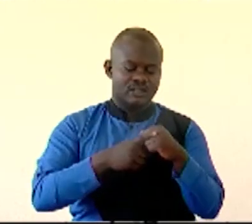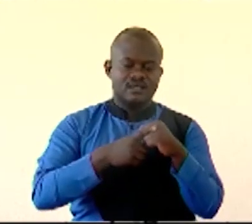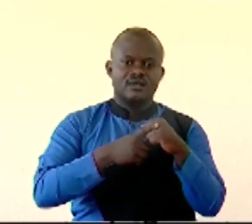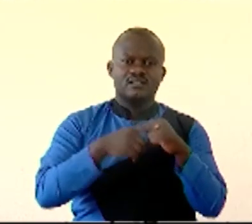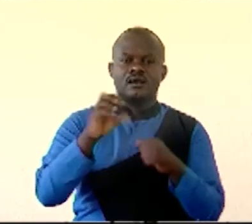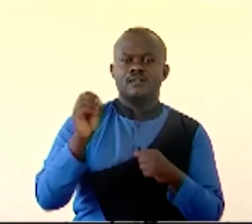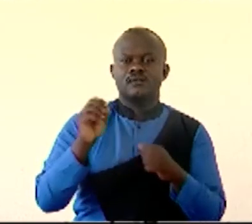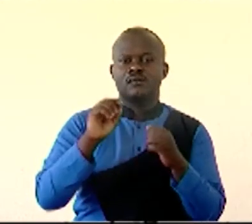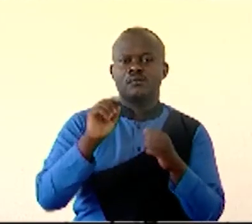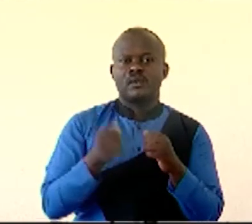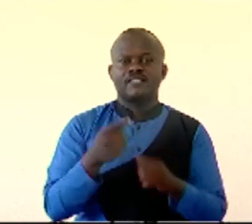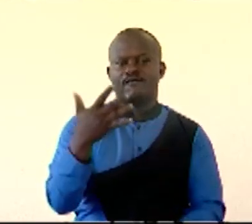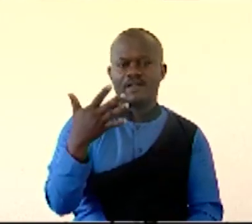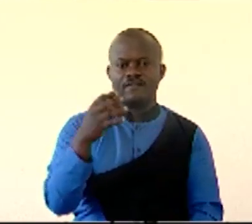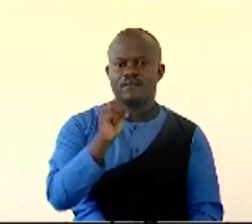0.0625 mole.